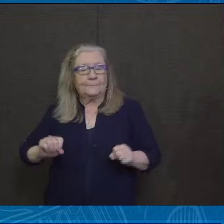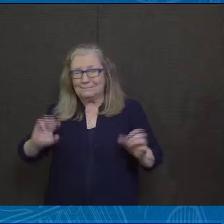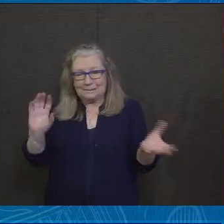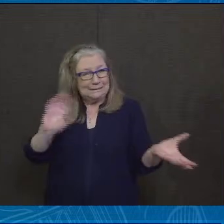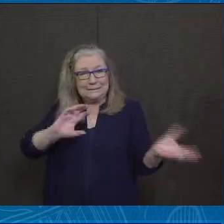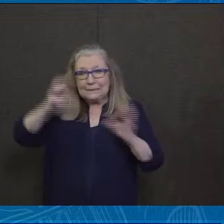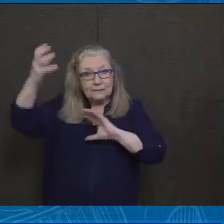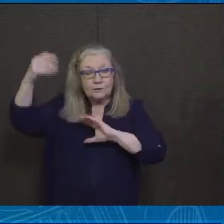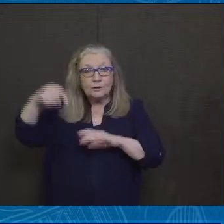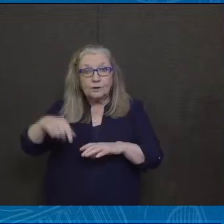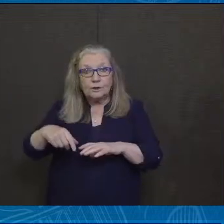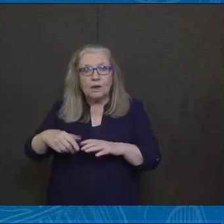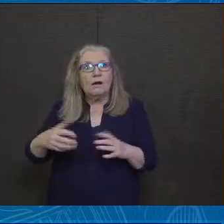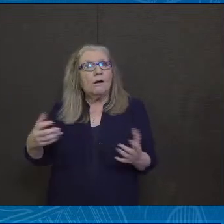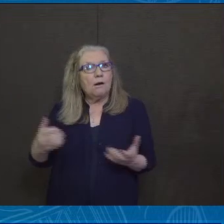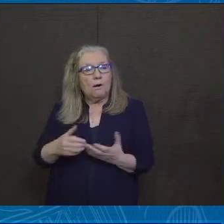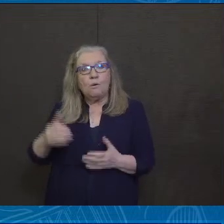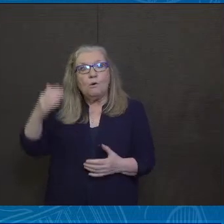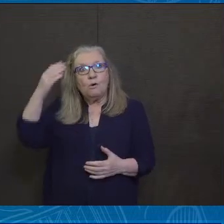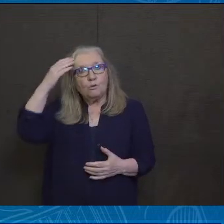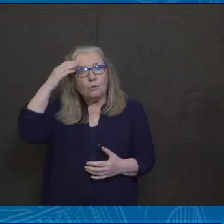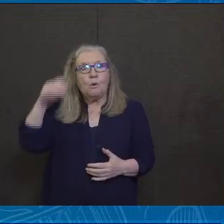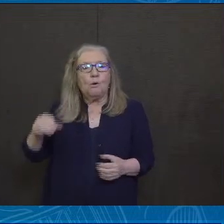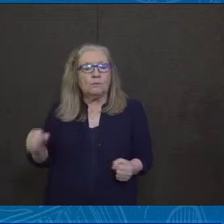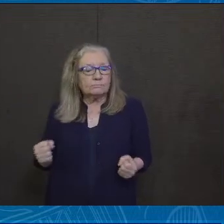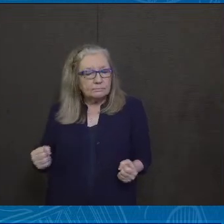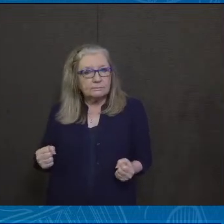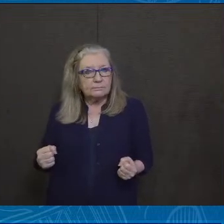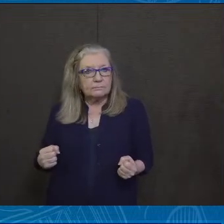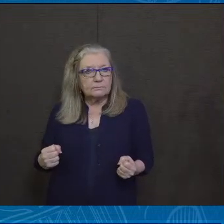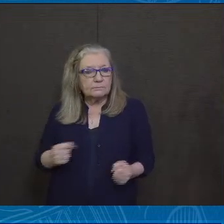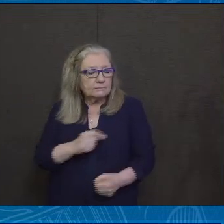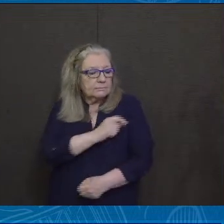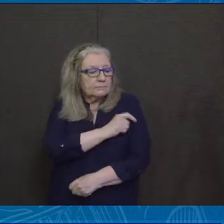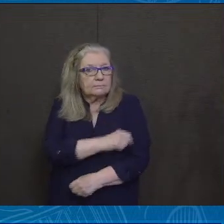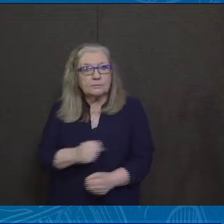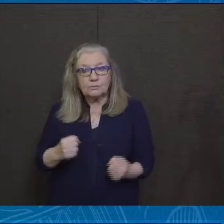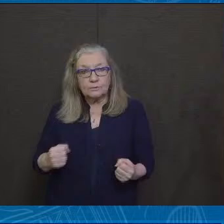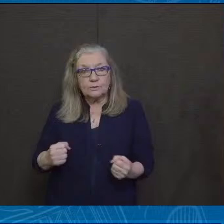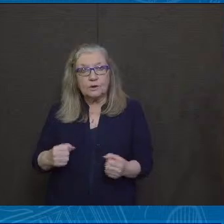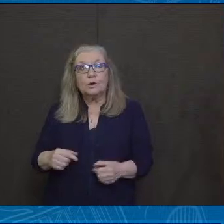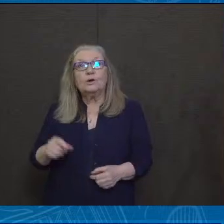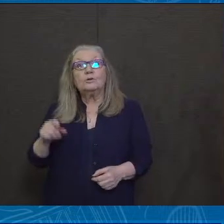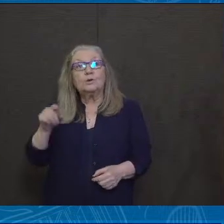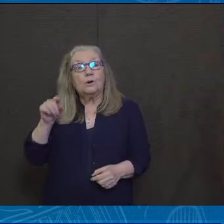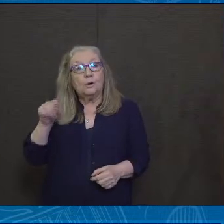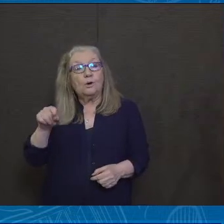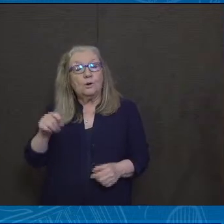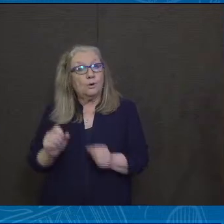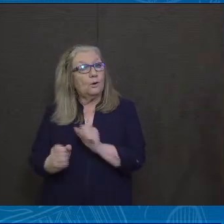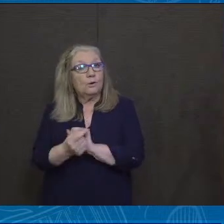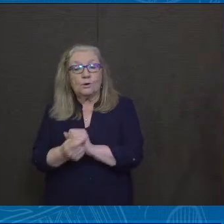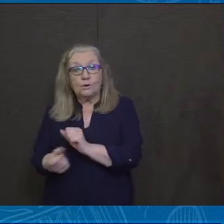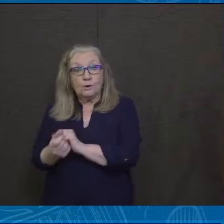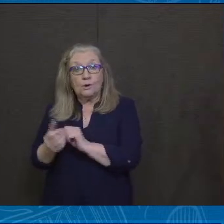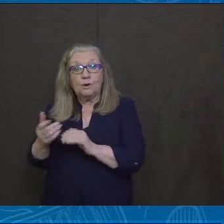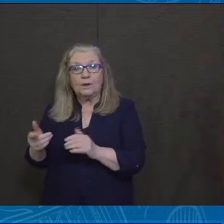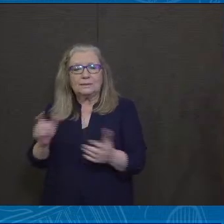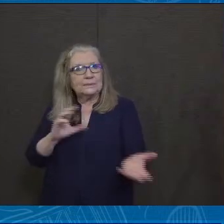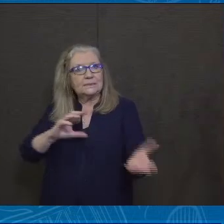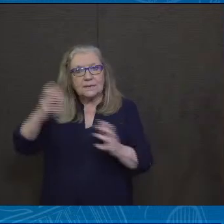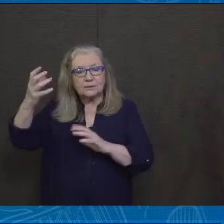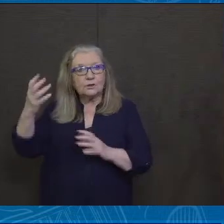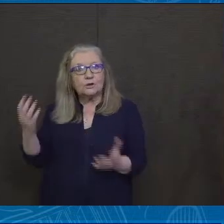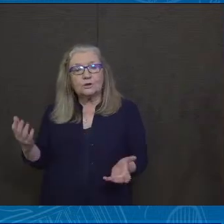and capability in building resilience within communities towards landslide incident and disaster